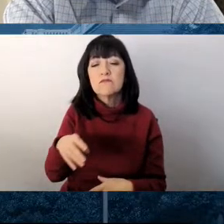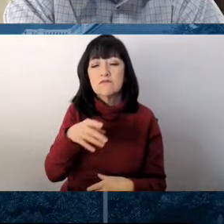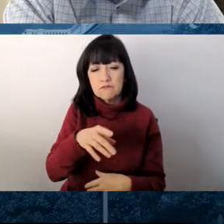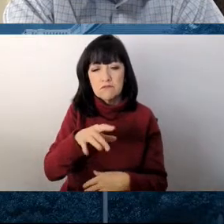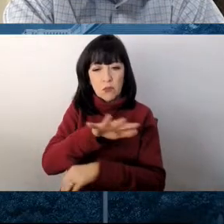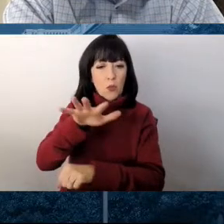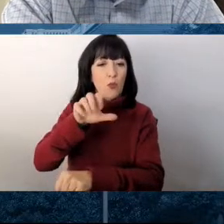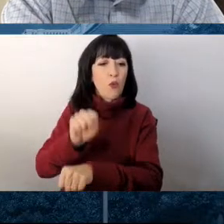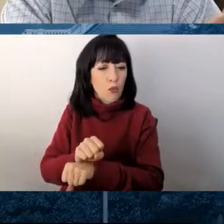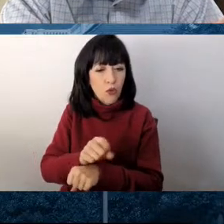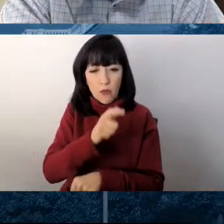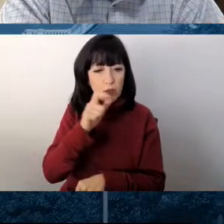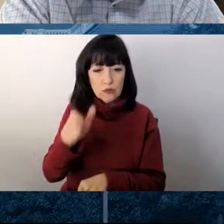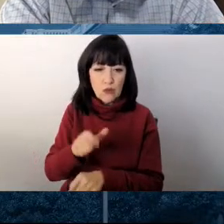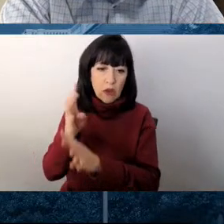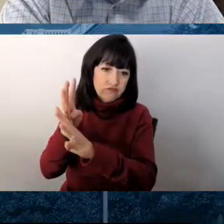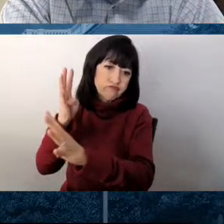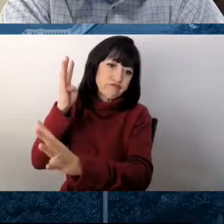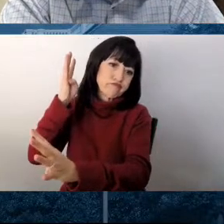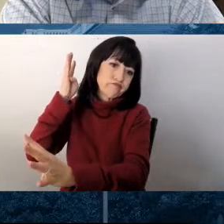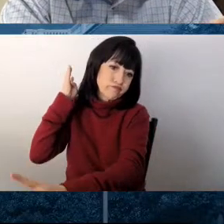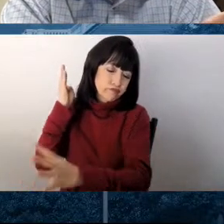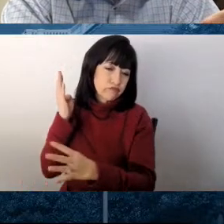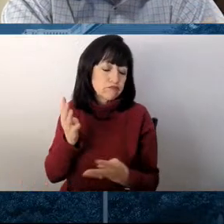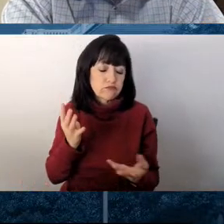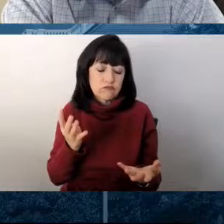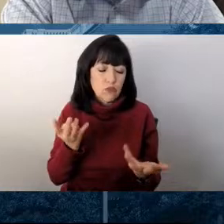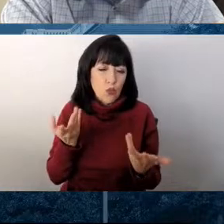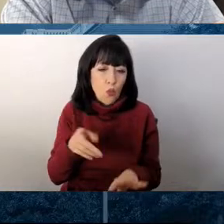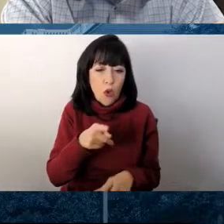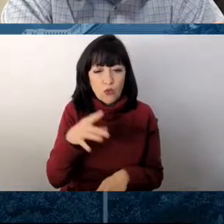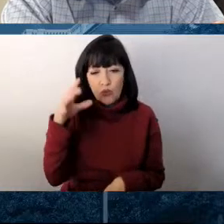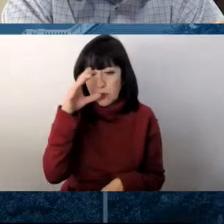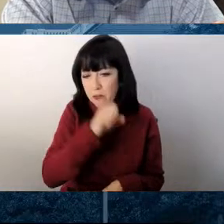or, potentially miss a date. So it's a